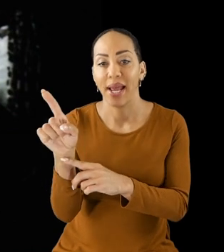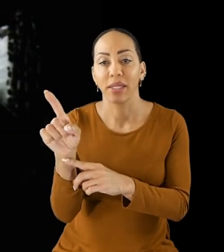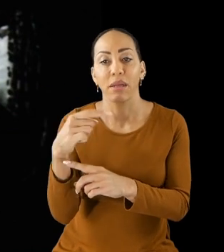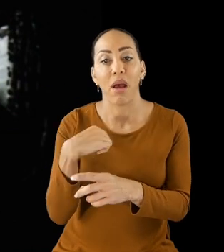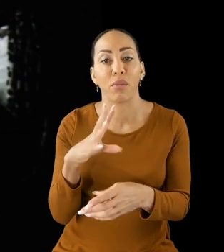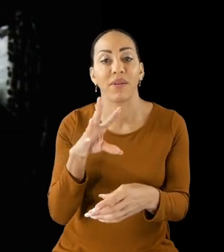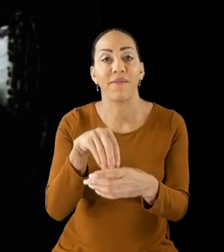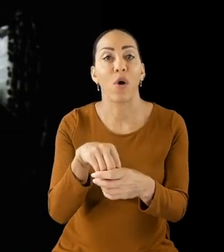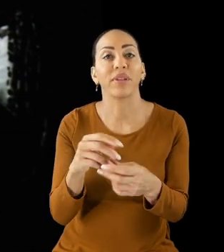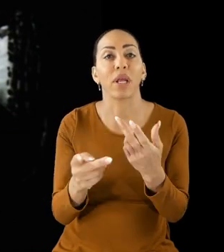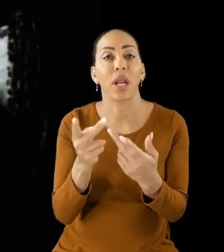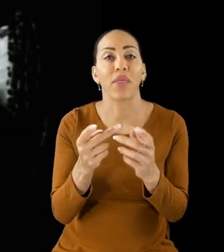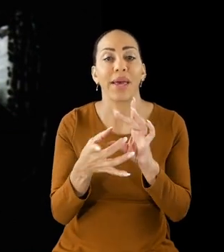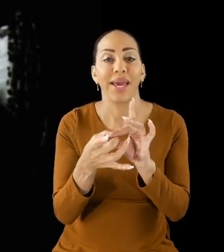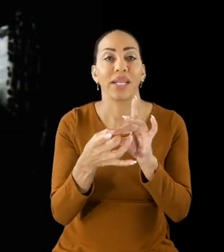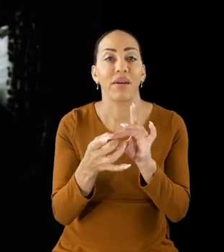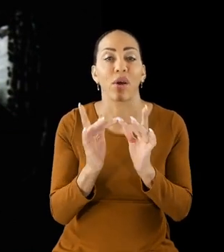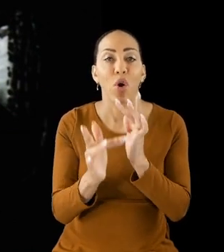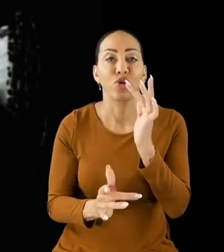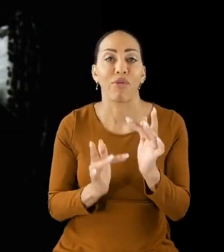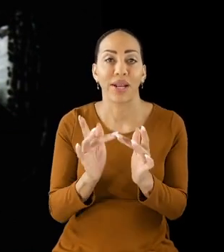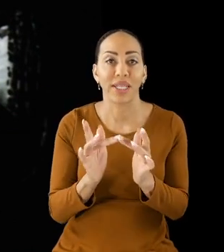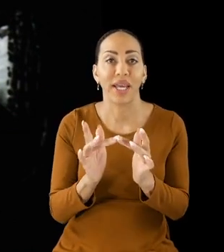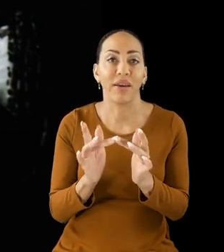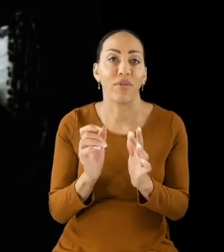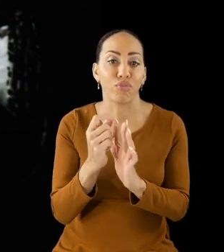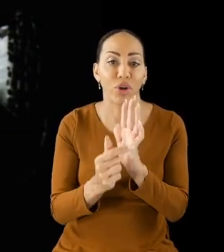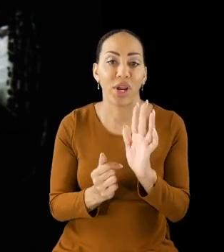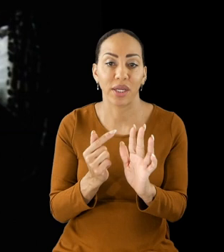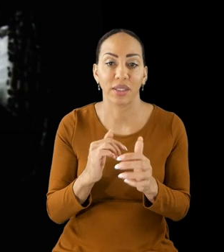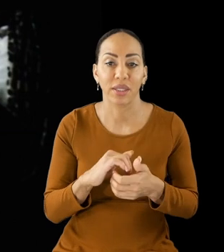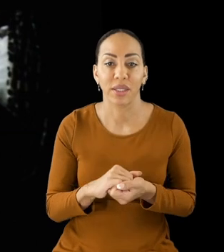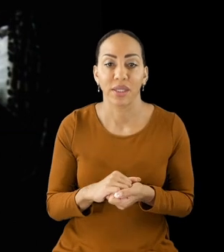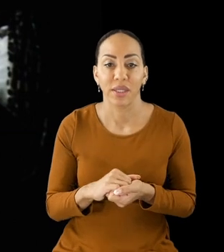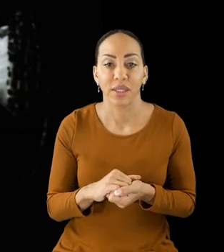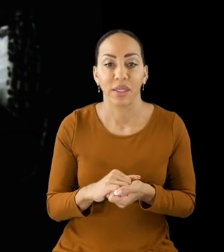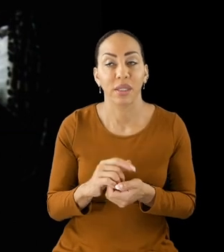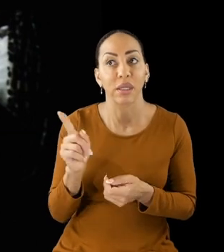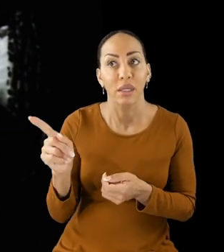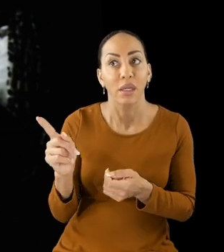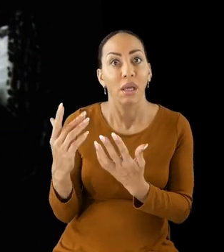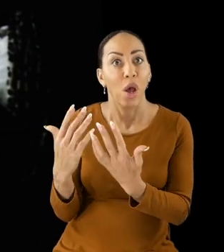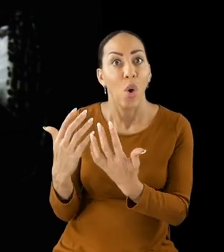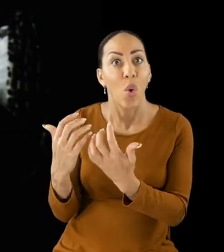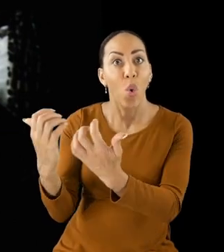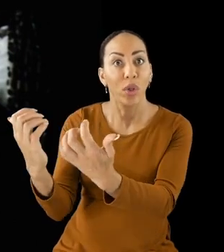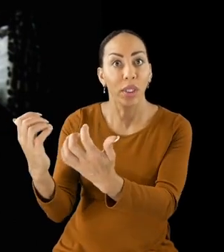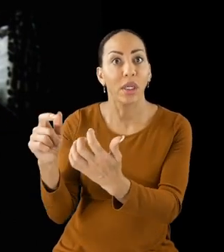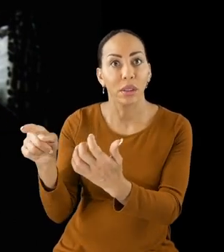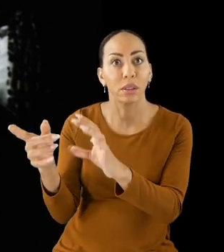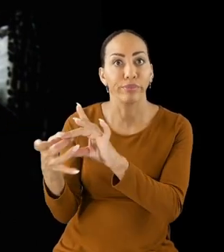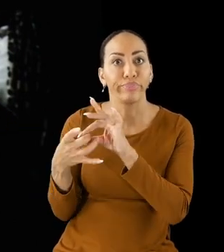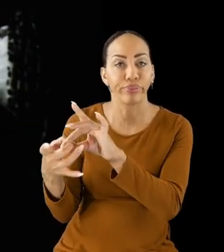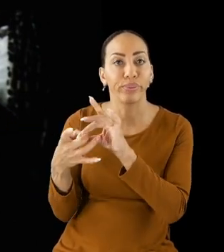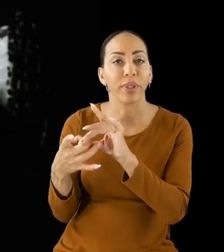years later, I did another interactive online piece. Now, the pleasure of audience agency is